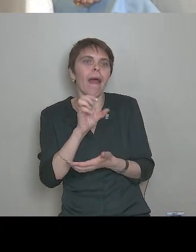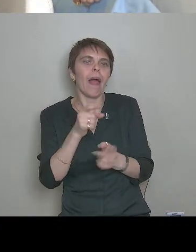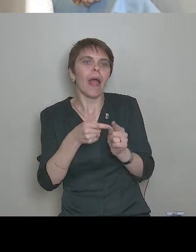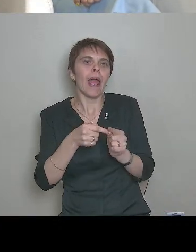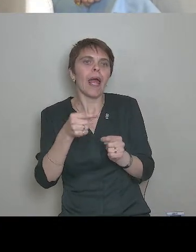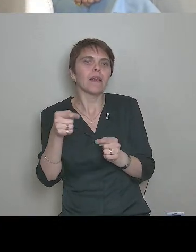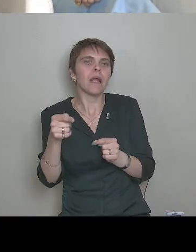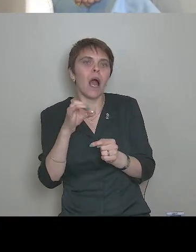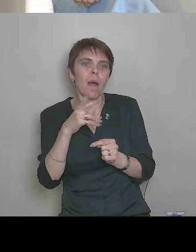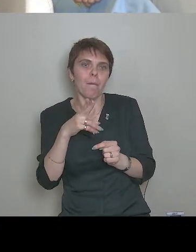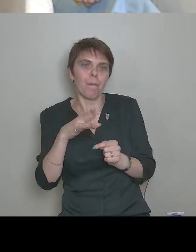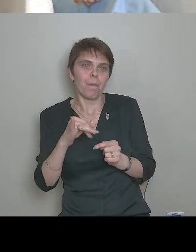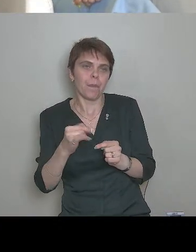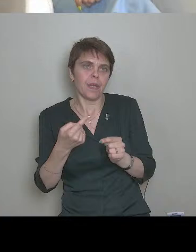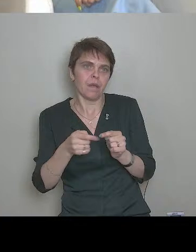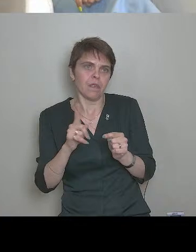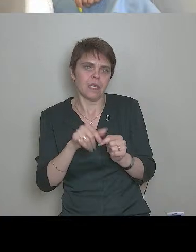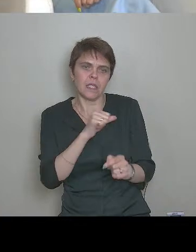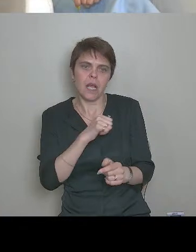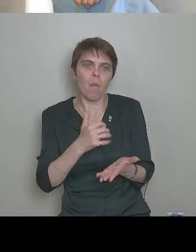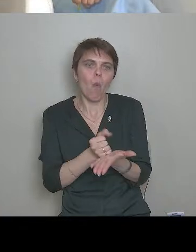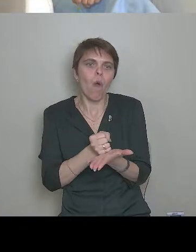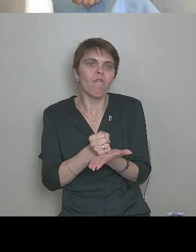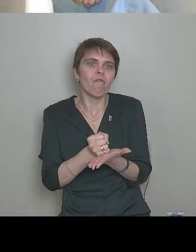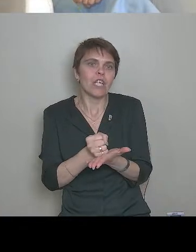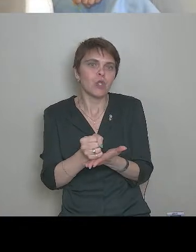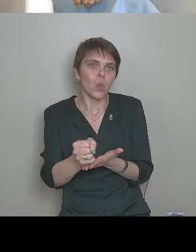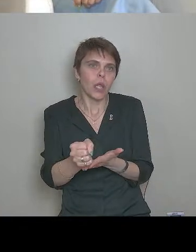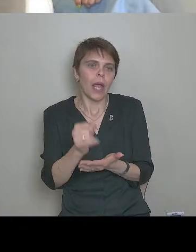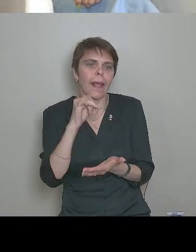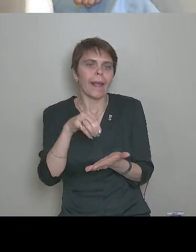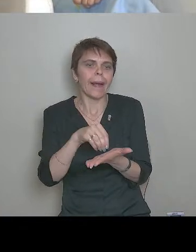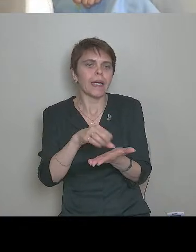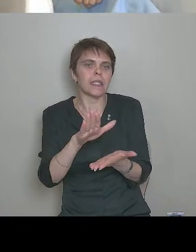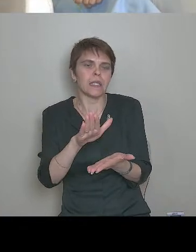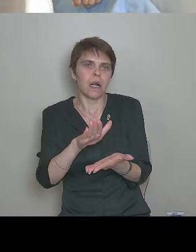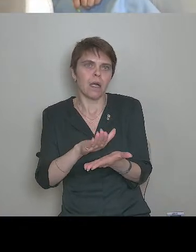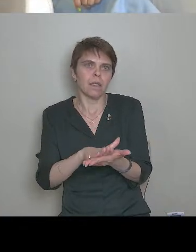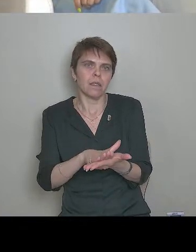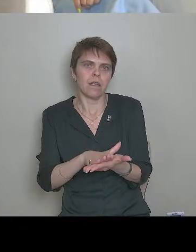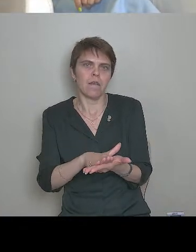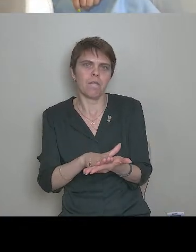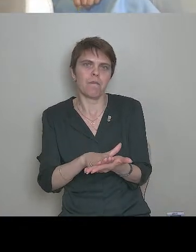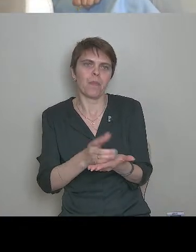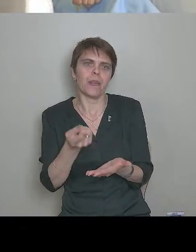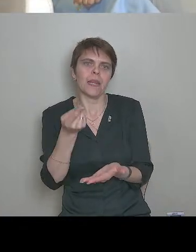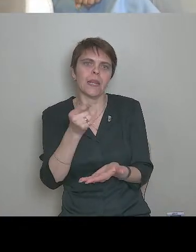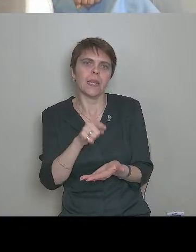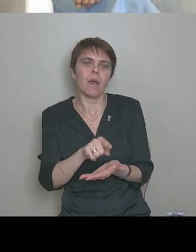limited. As we said, when it comes to nomination and registration,